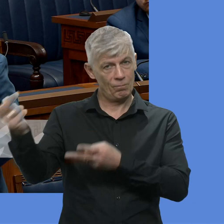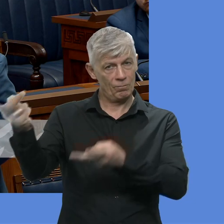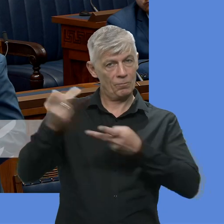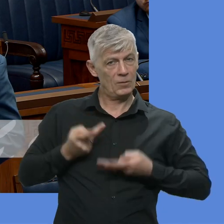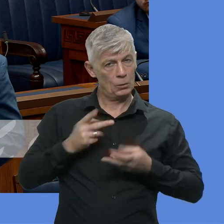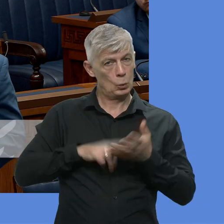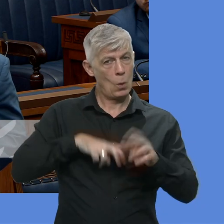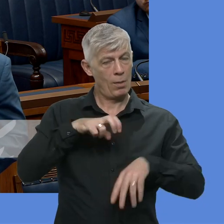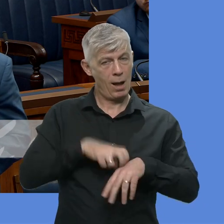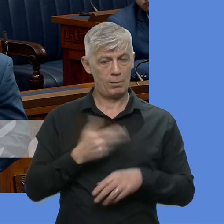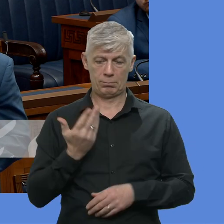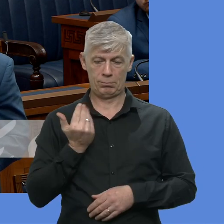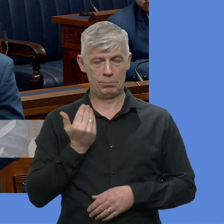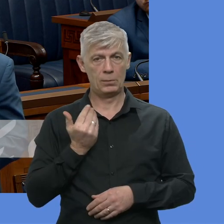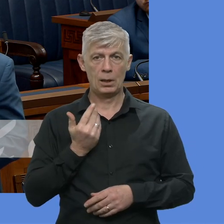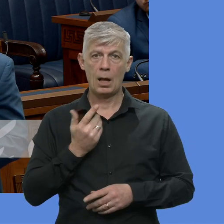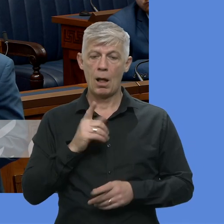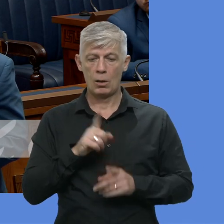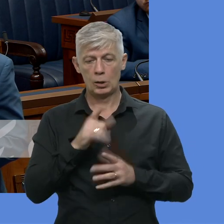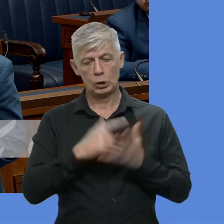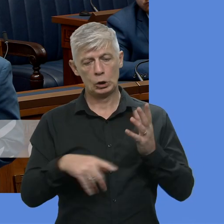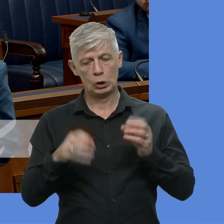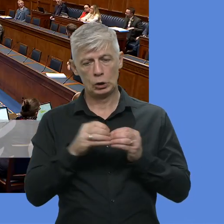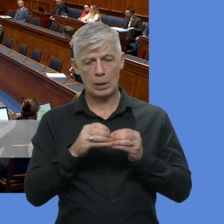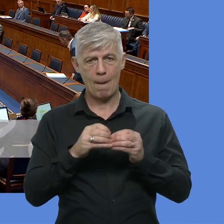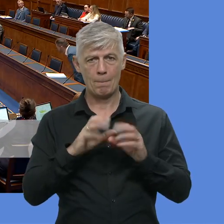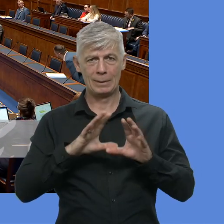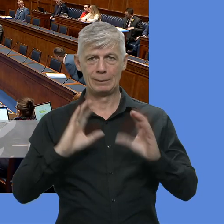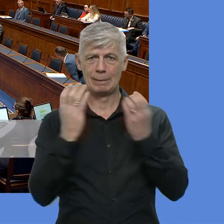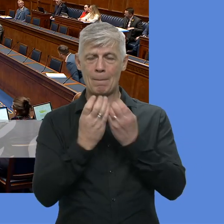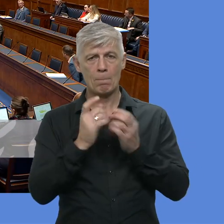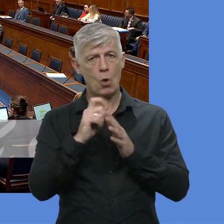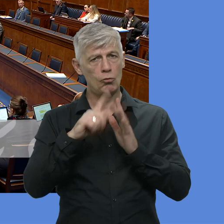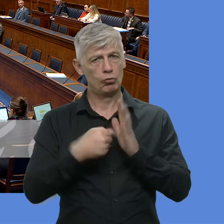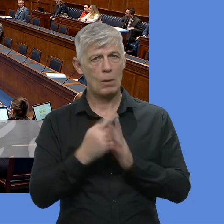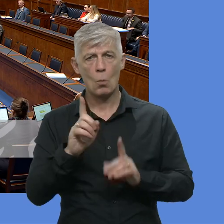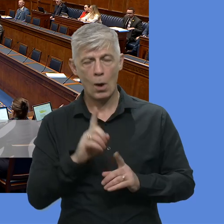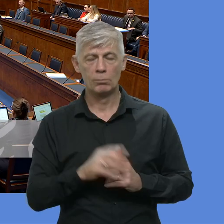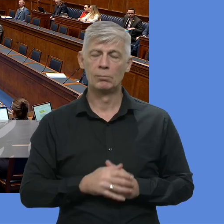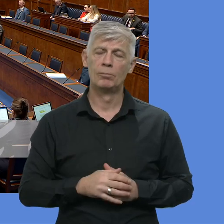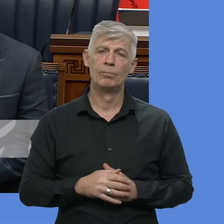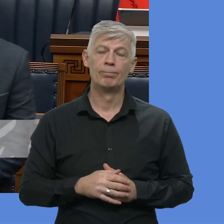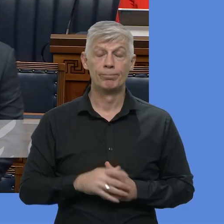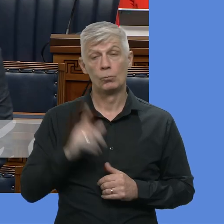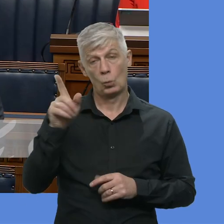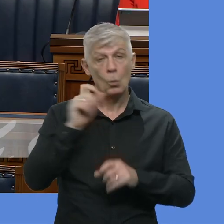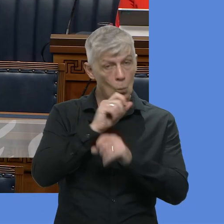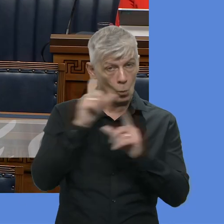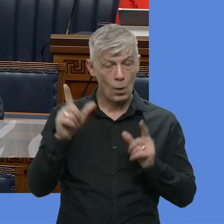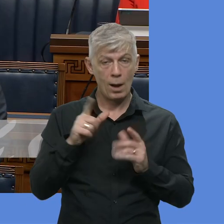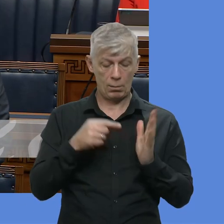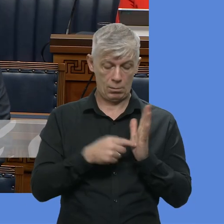any discussions in regard to the delivery of the sub-regional sports stadium project? Minister. Well, the member will be aware that the command